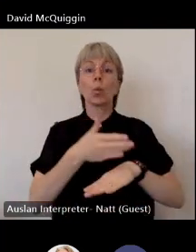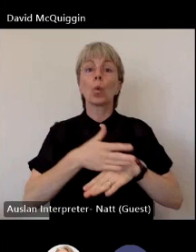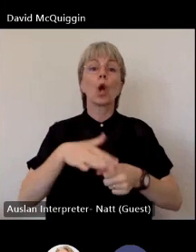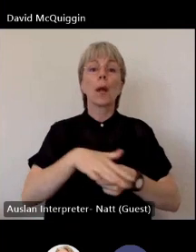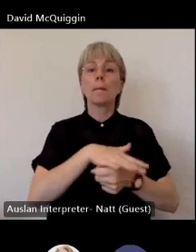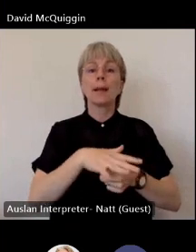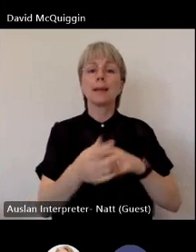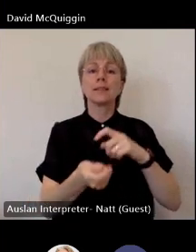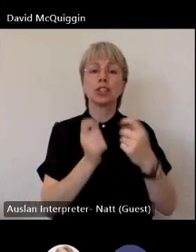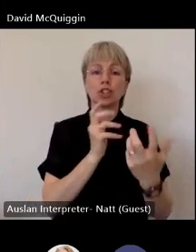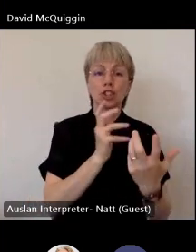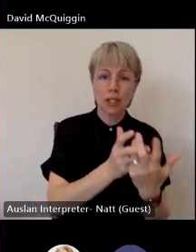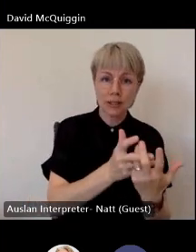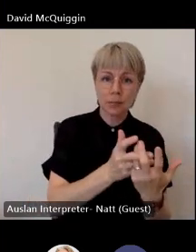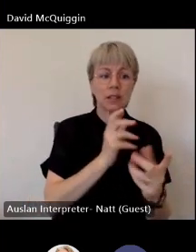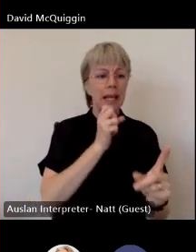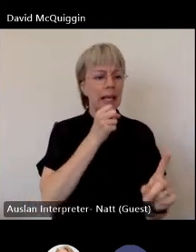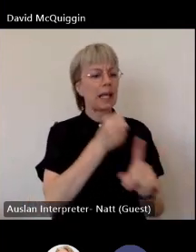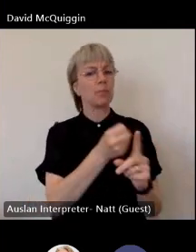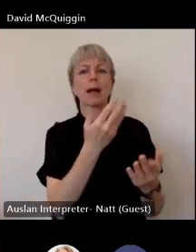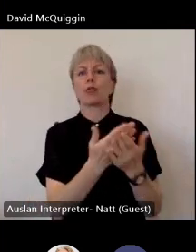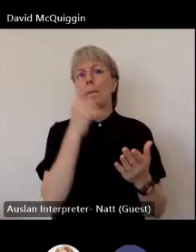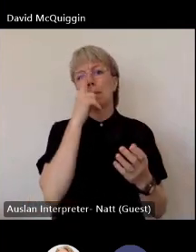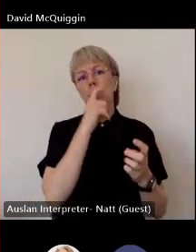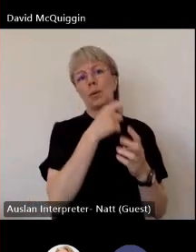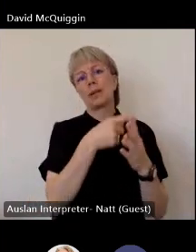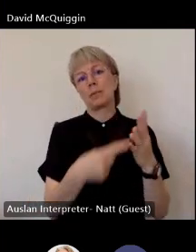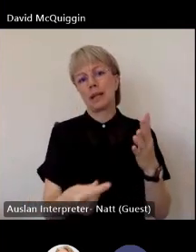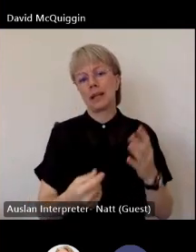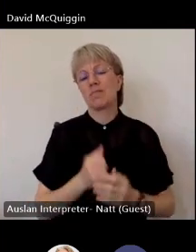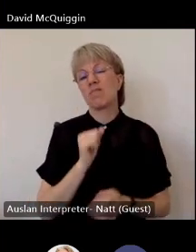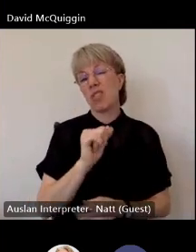the impact that they have on the lives of people with disability.